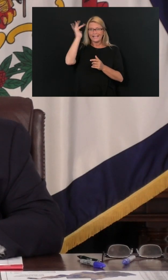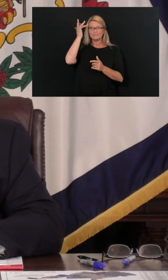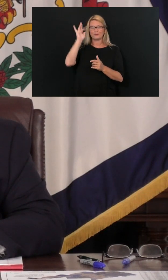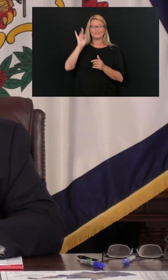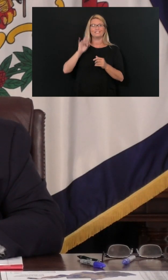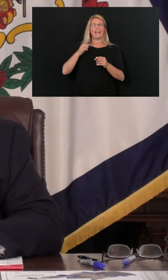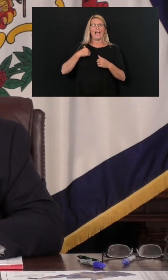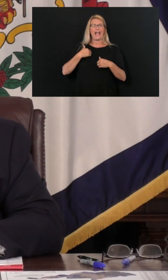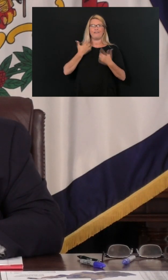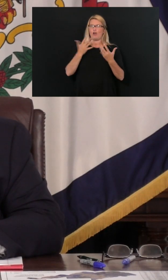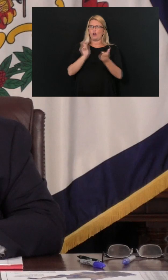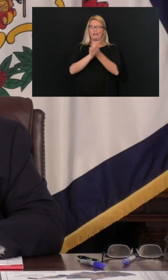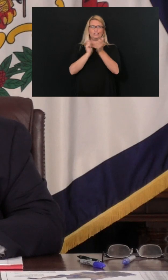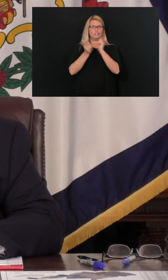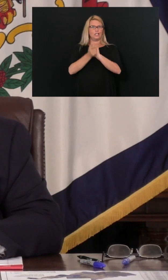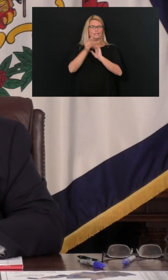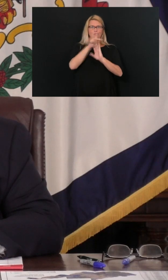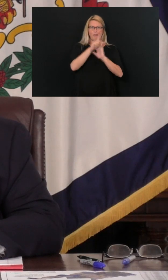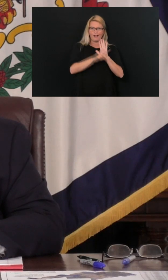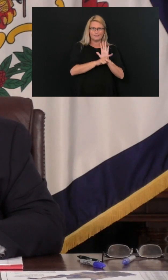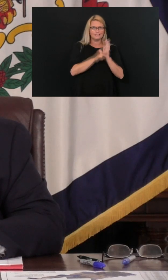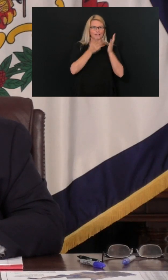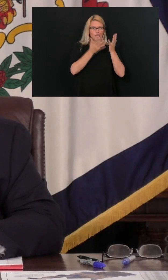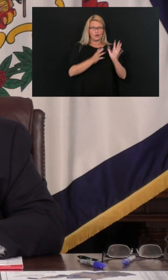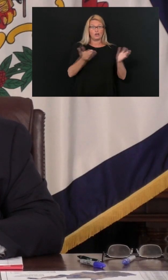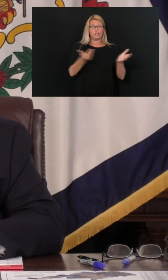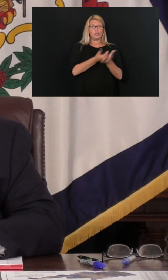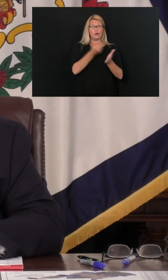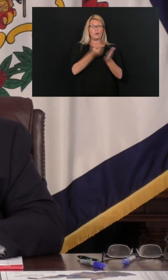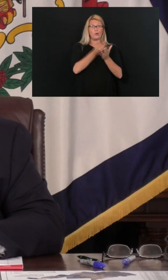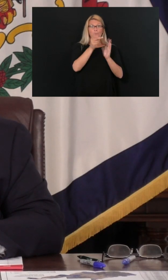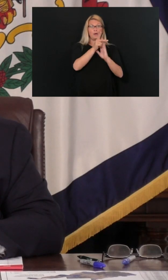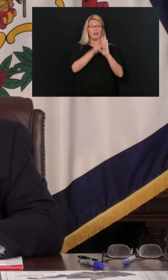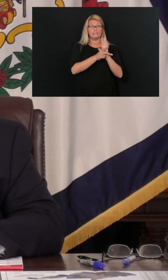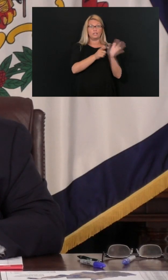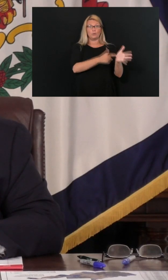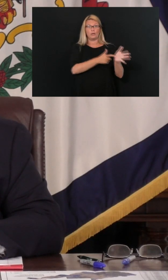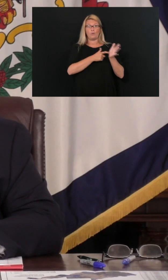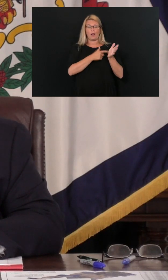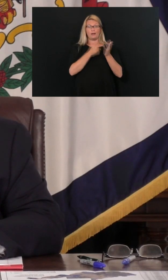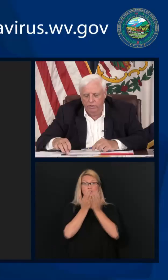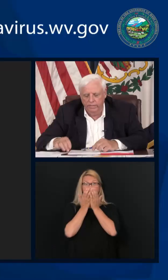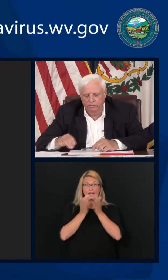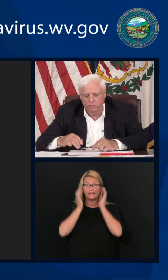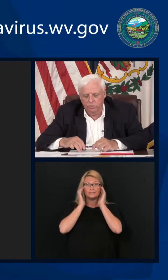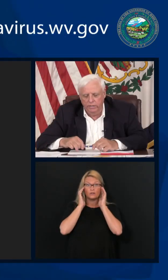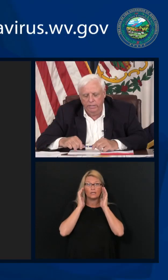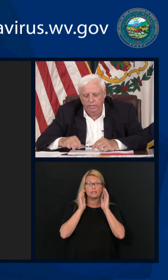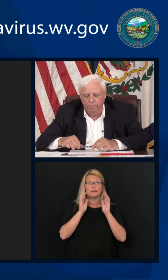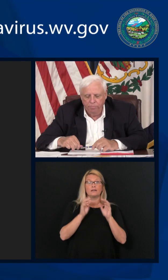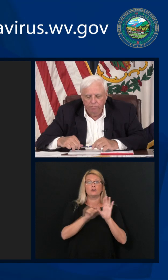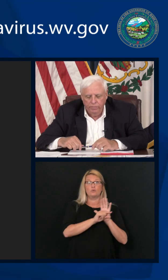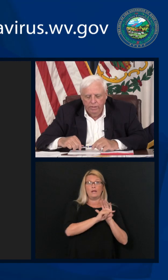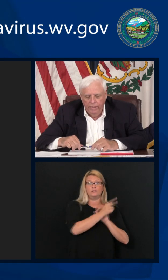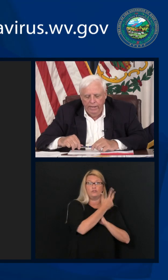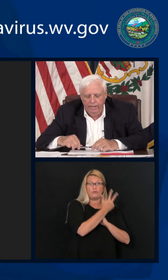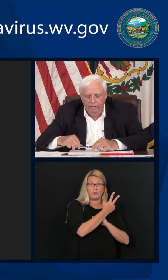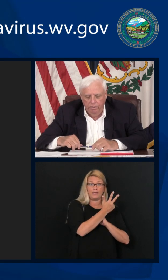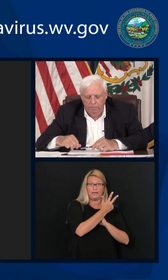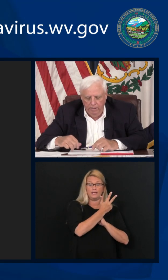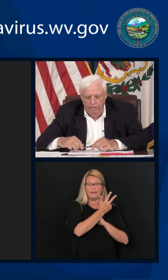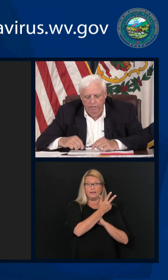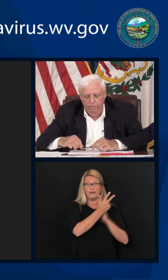or protocol. The new protocol requires face coverings for students in grades 3